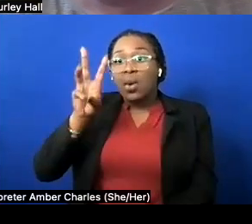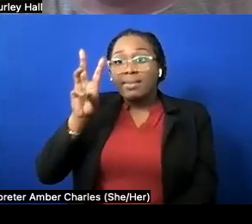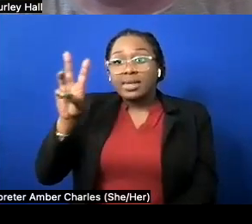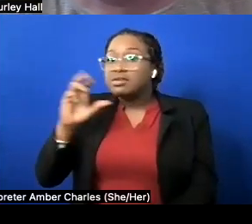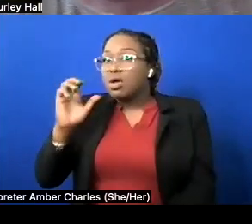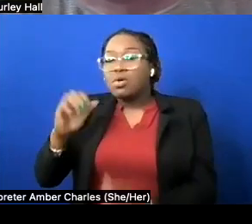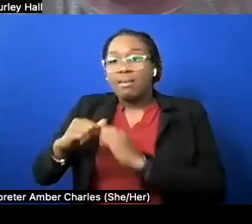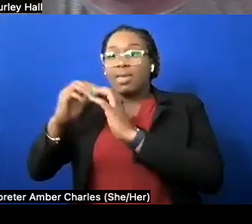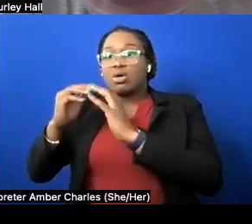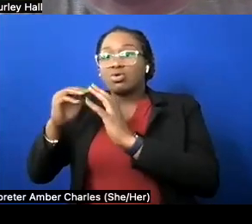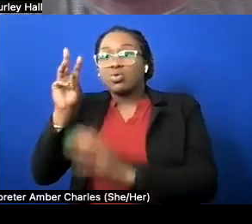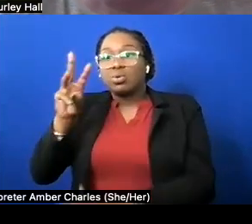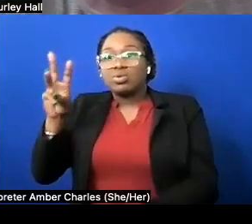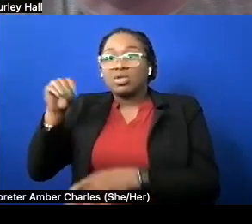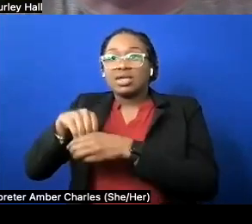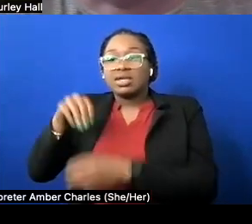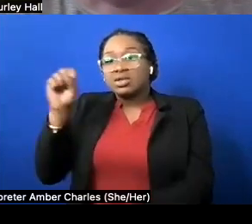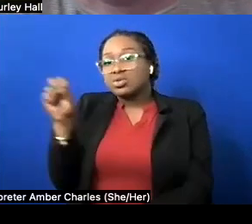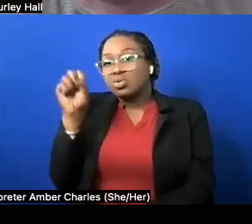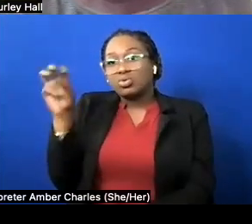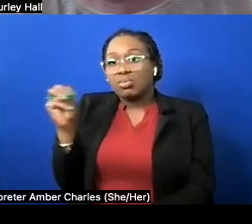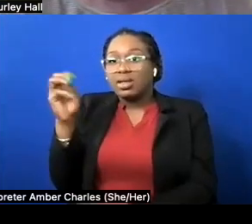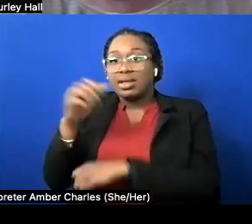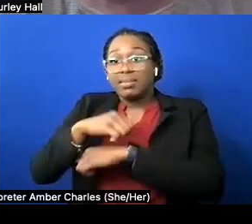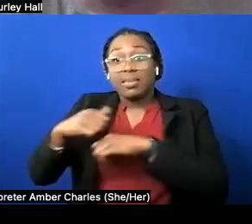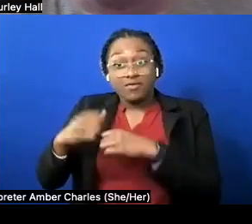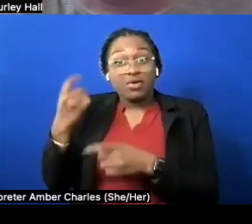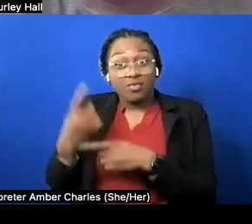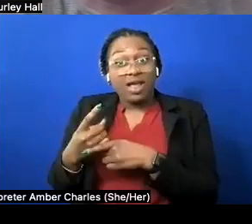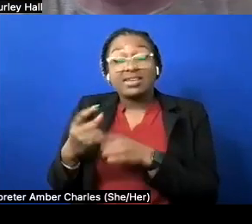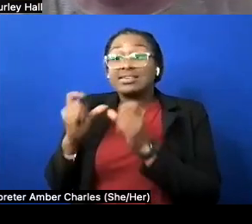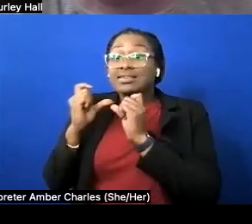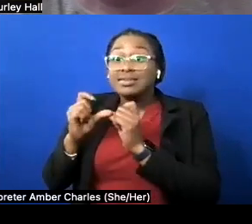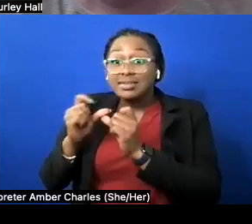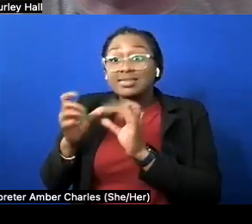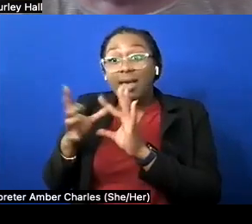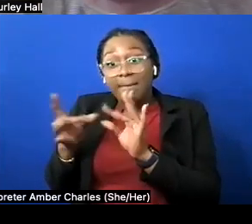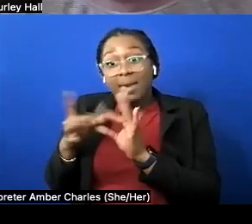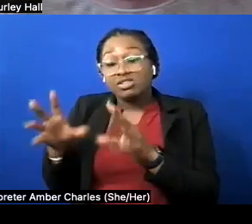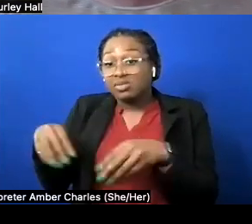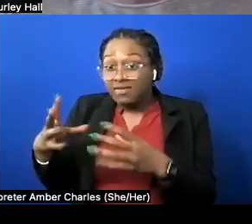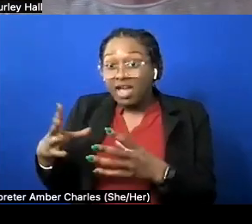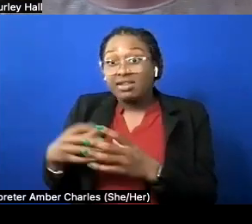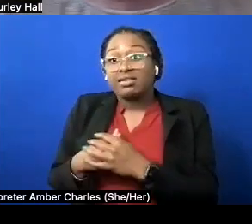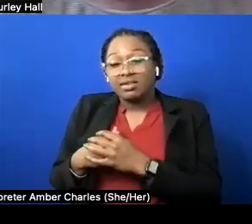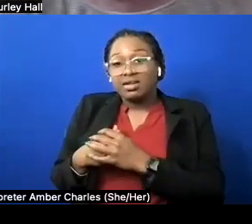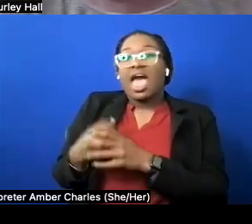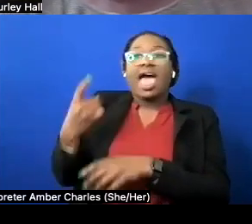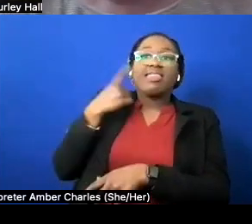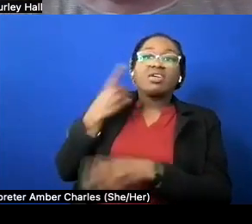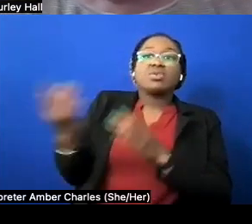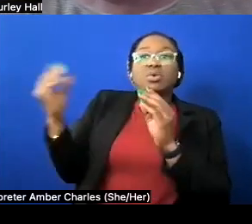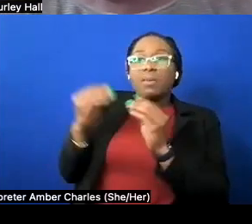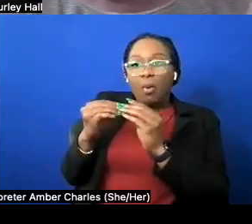your business on a social media platform, right? So this is a consistent message that I have been giving. And I think it's more